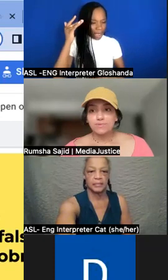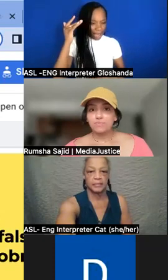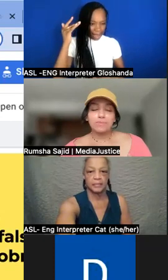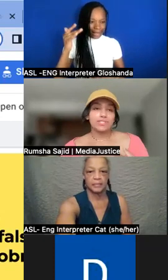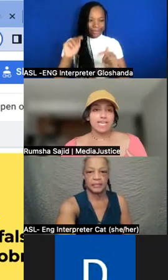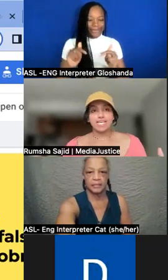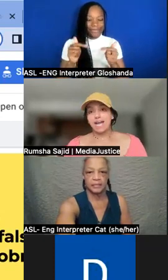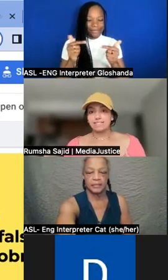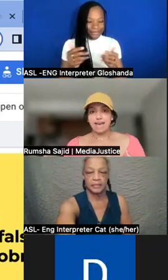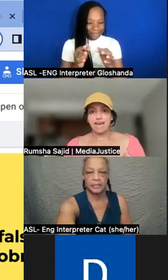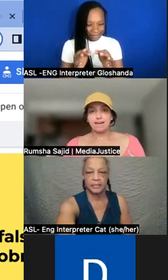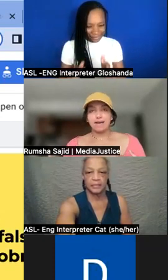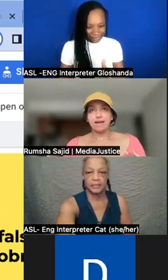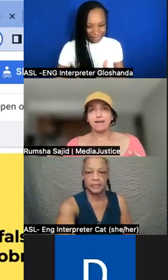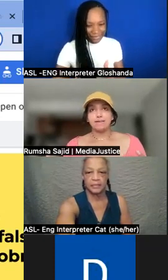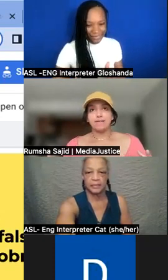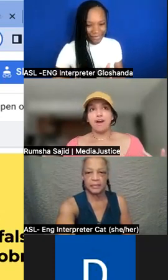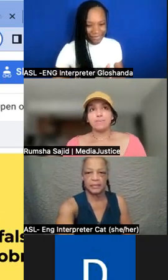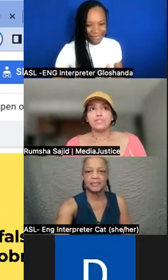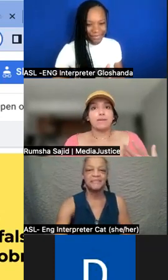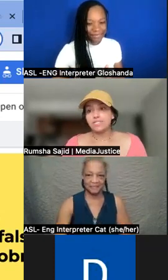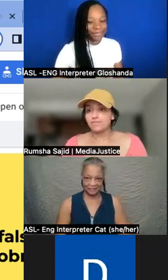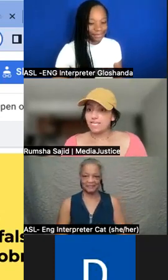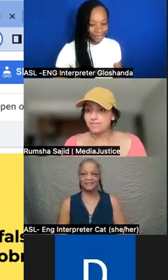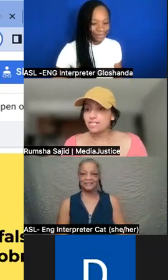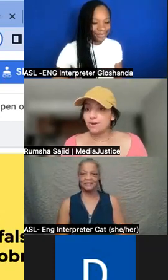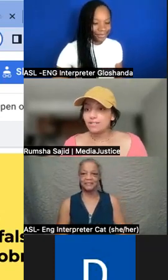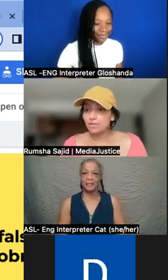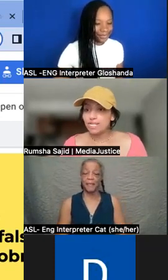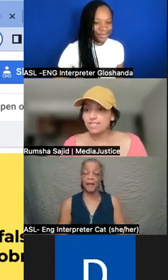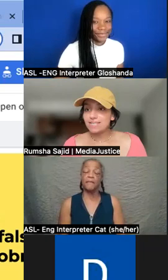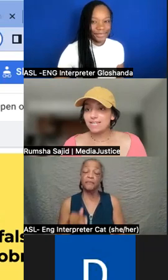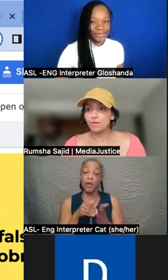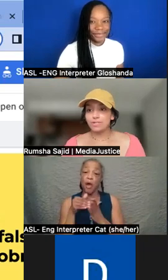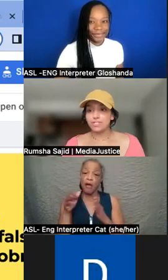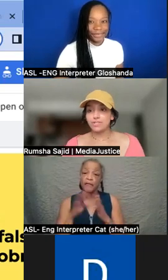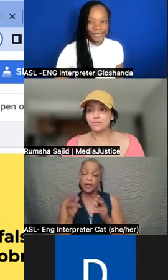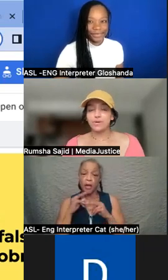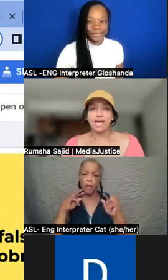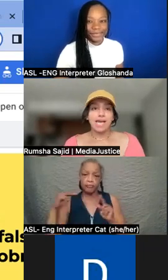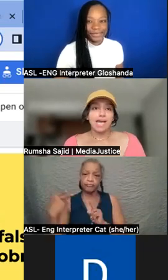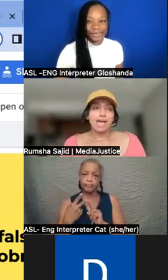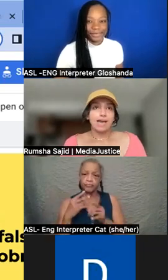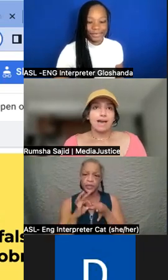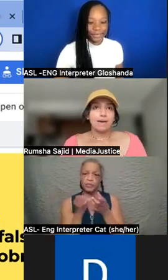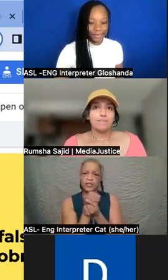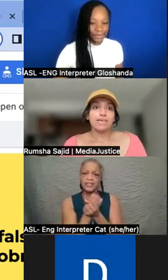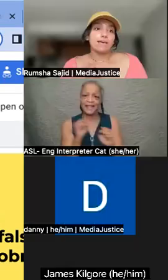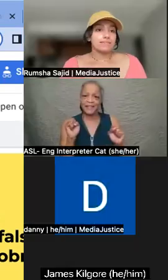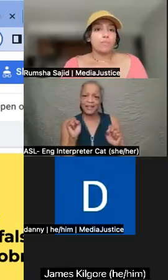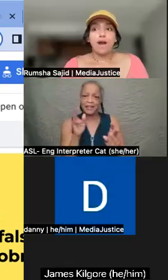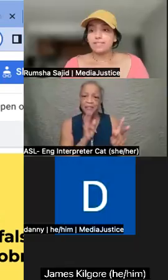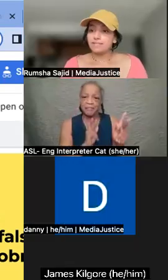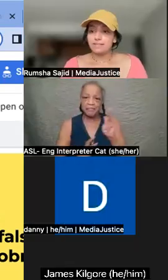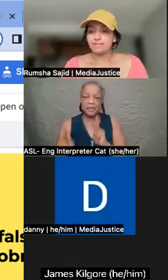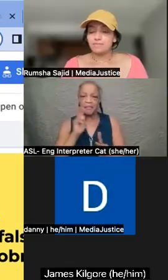Often it's people take attacks at our perceptions of safety in our communities in order to make